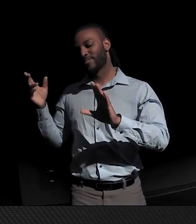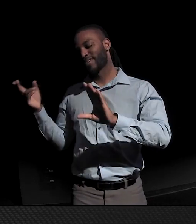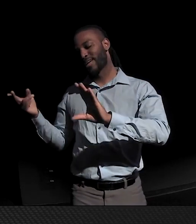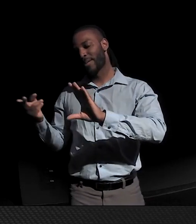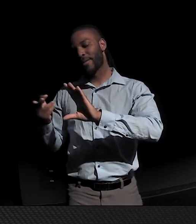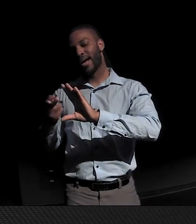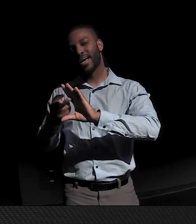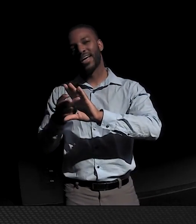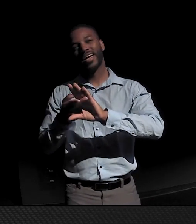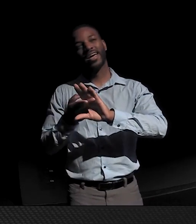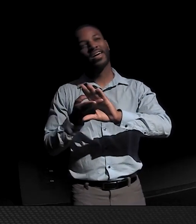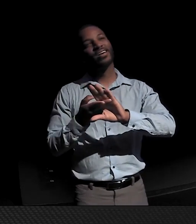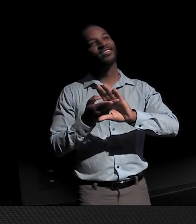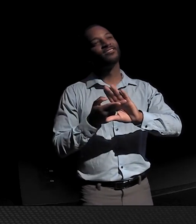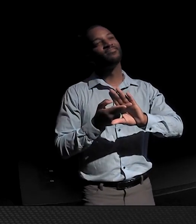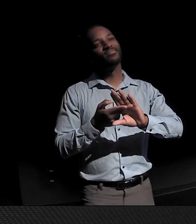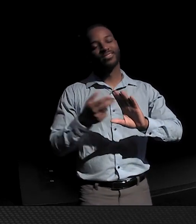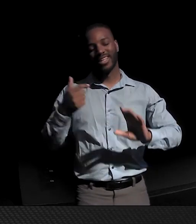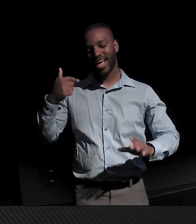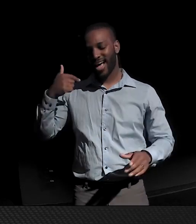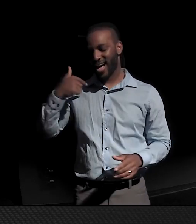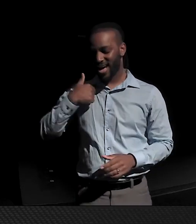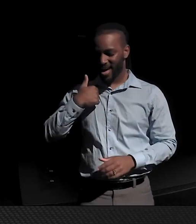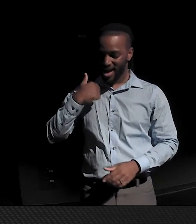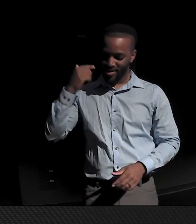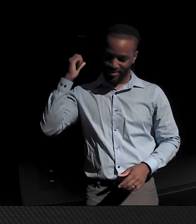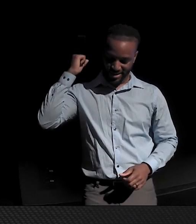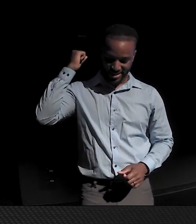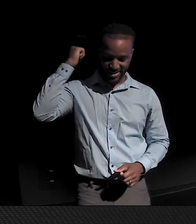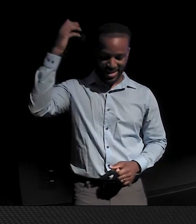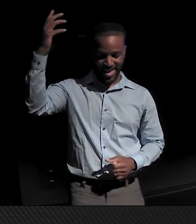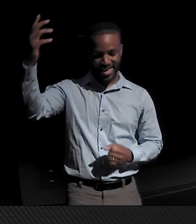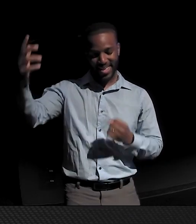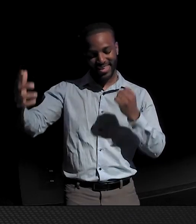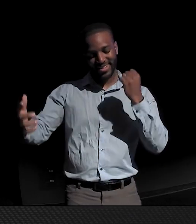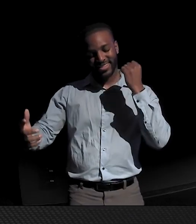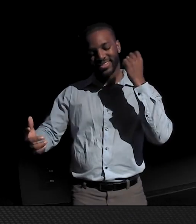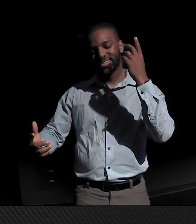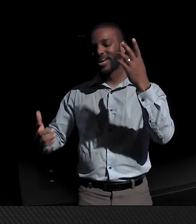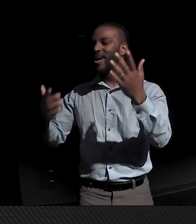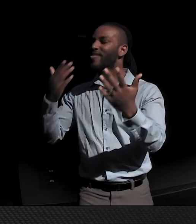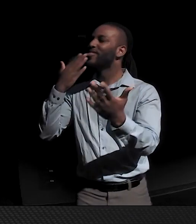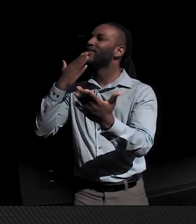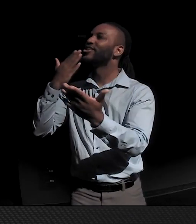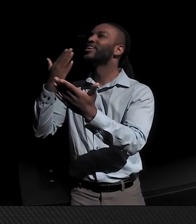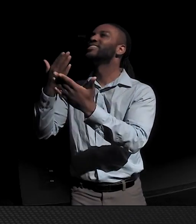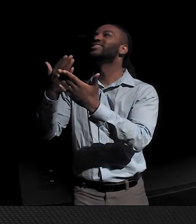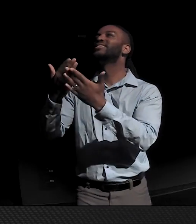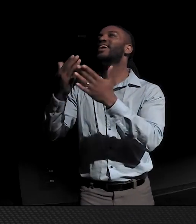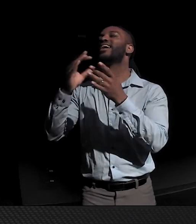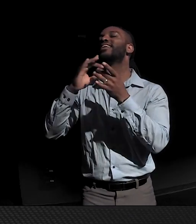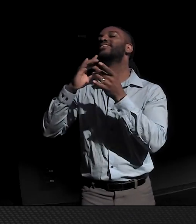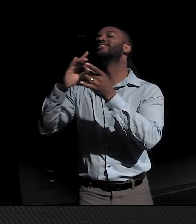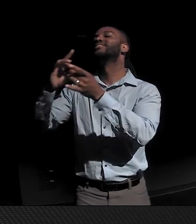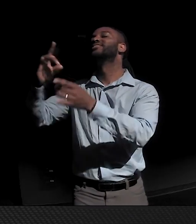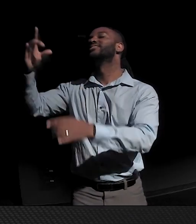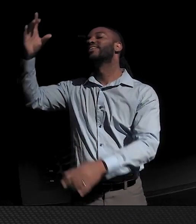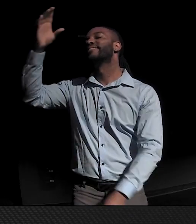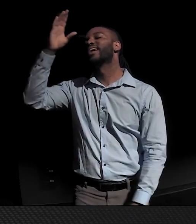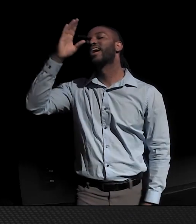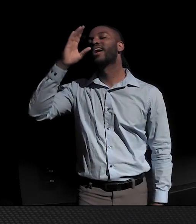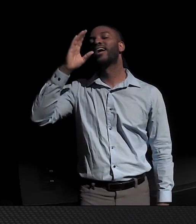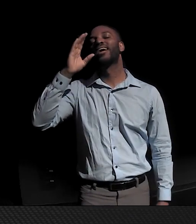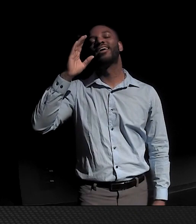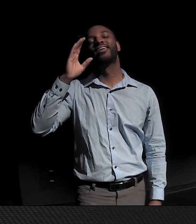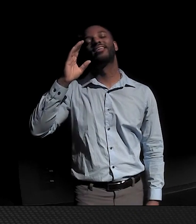until I lay my head, I will sing of the goodness